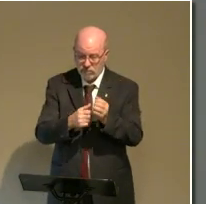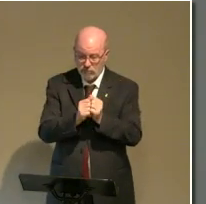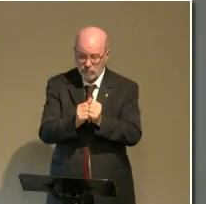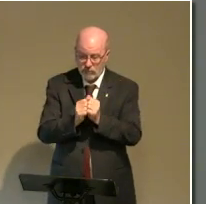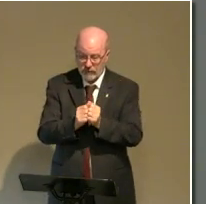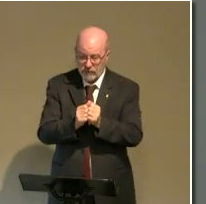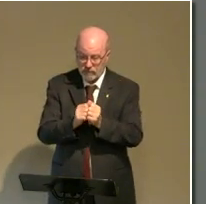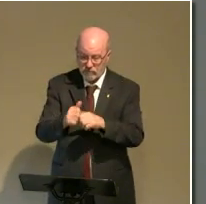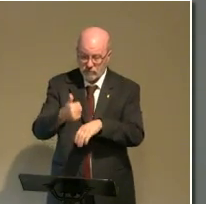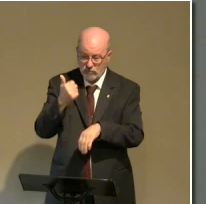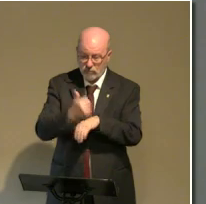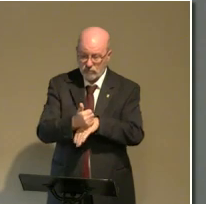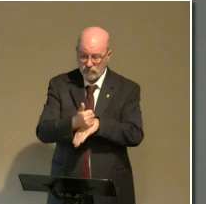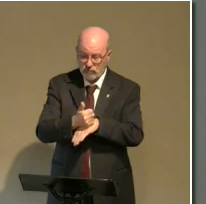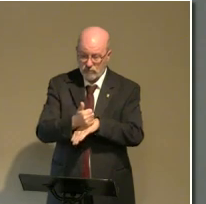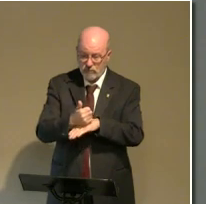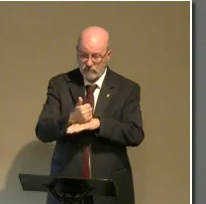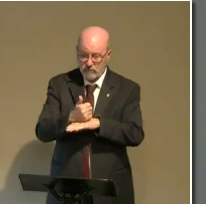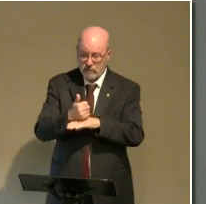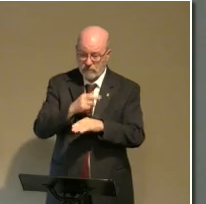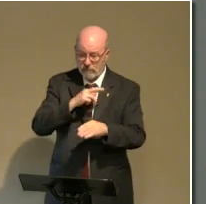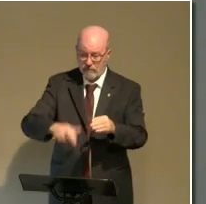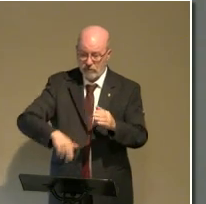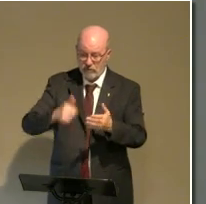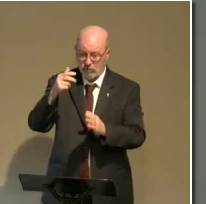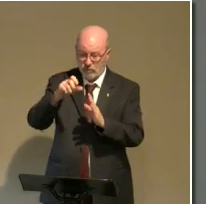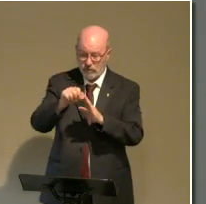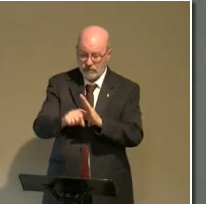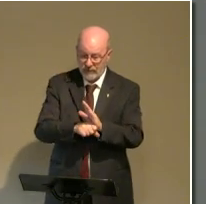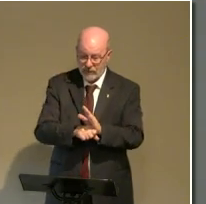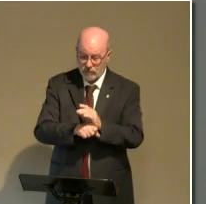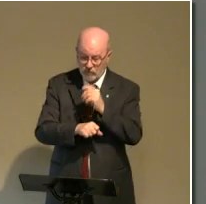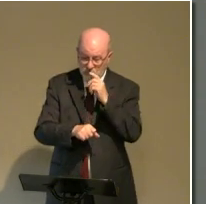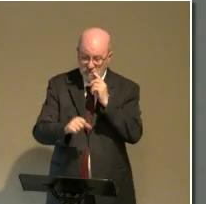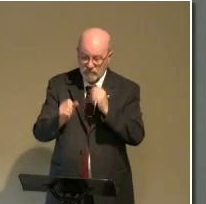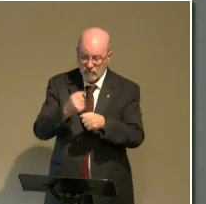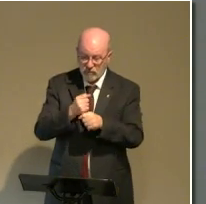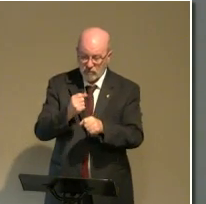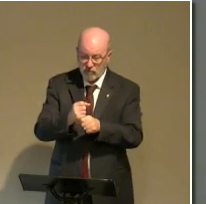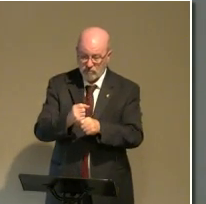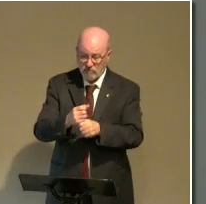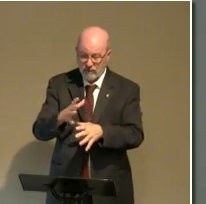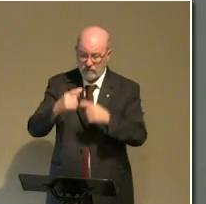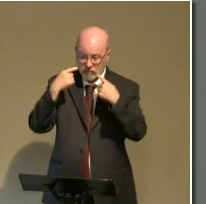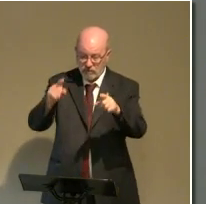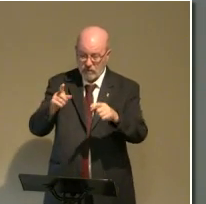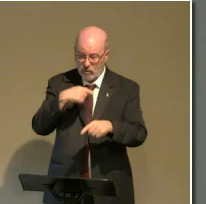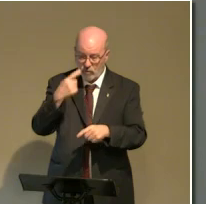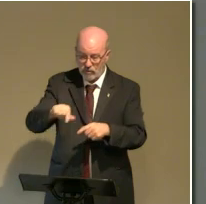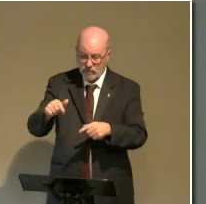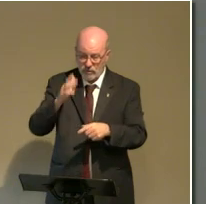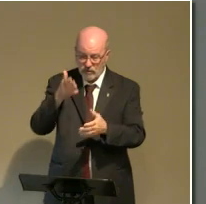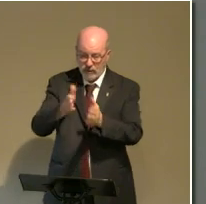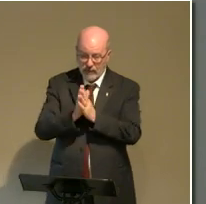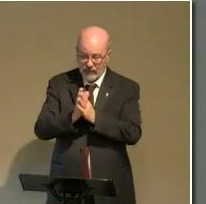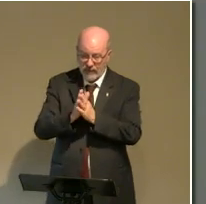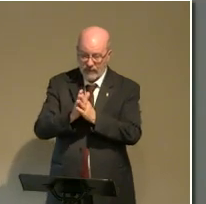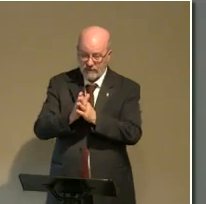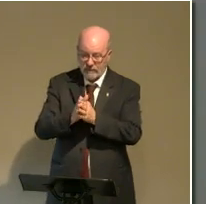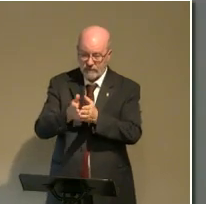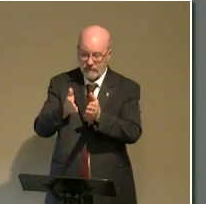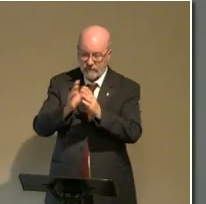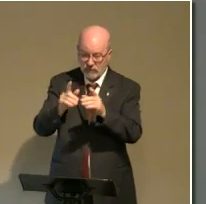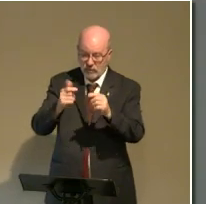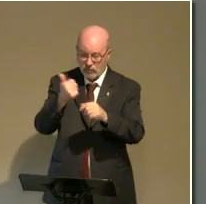captains have consulted together to establish royal statute and to make a firm decree that whosoever shall ask a petition to